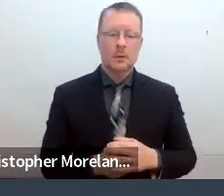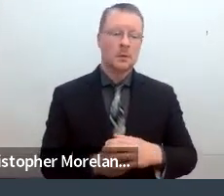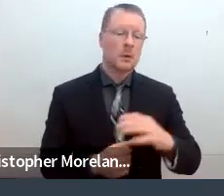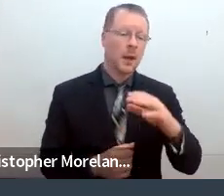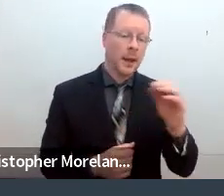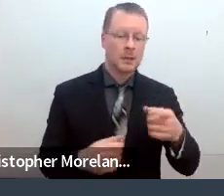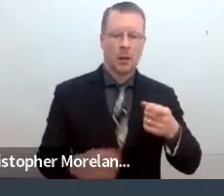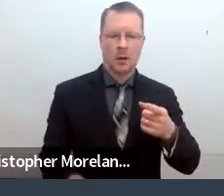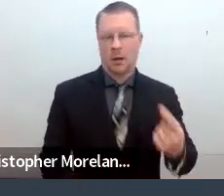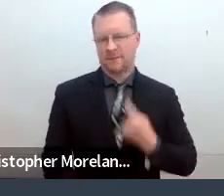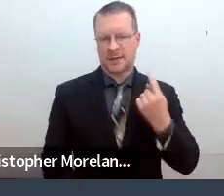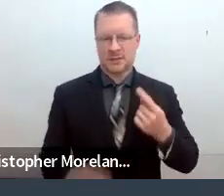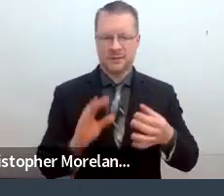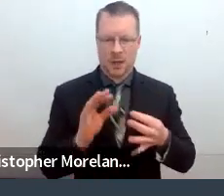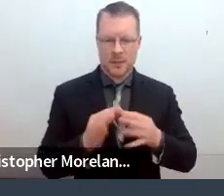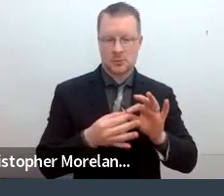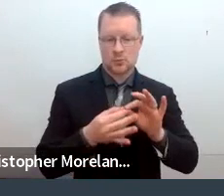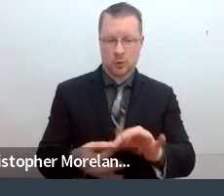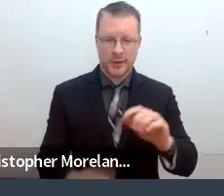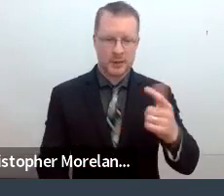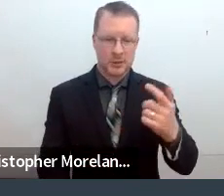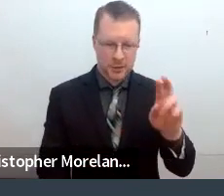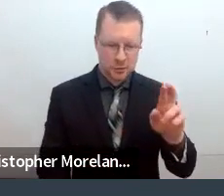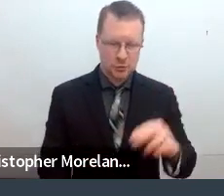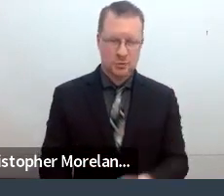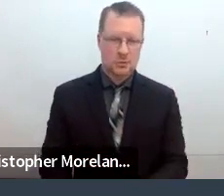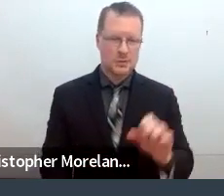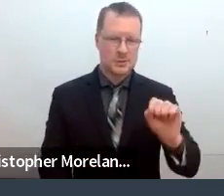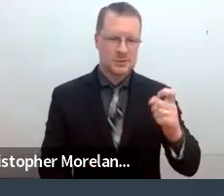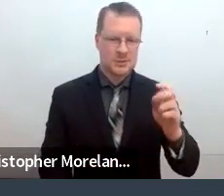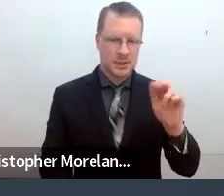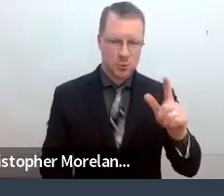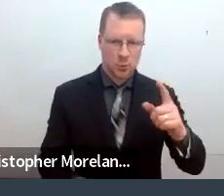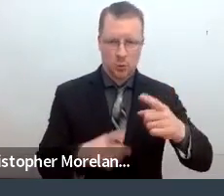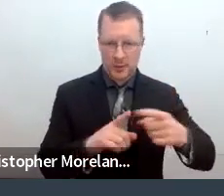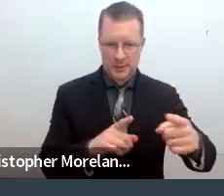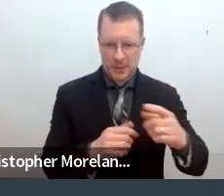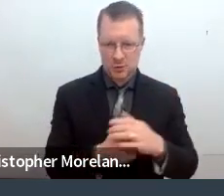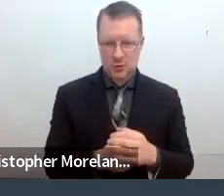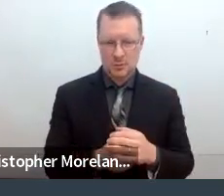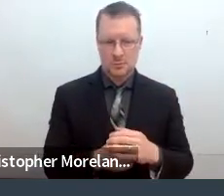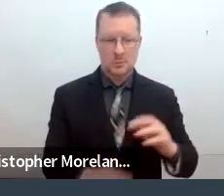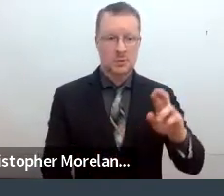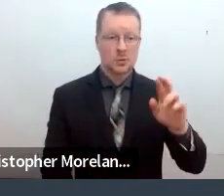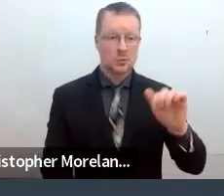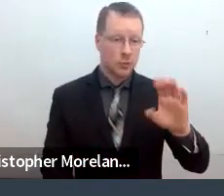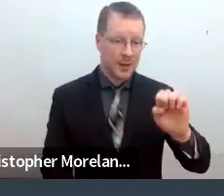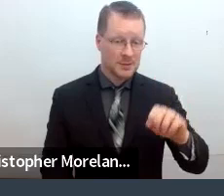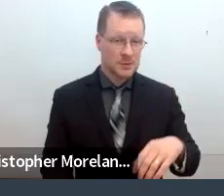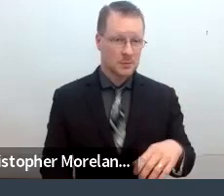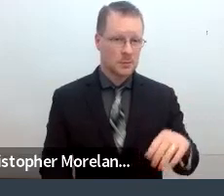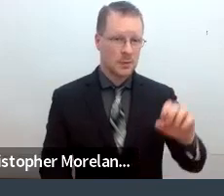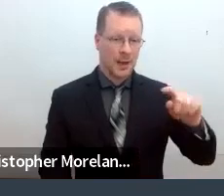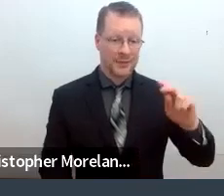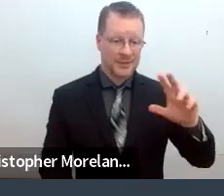advances, and offensive comments regarding gender, sexual orientation,